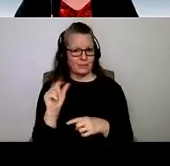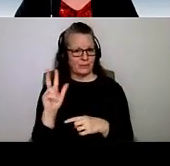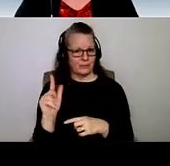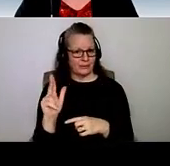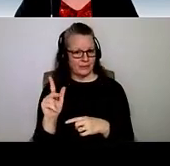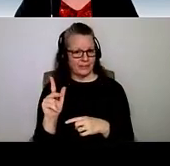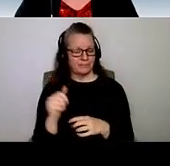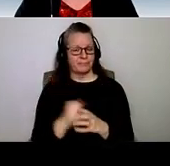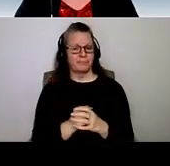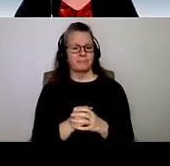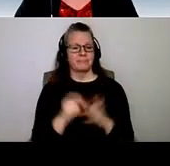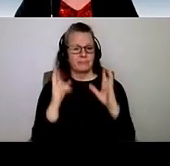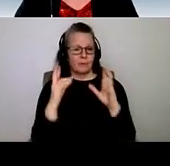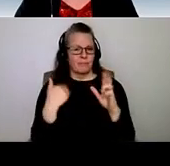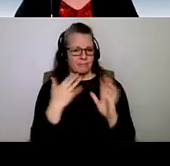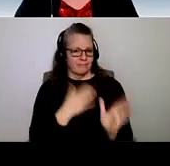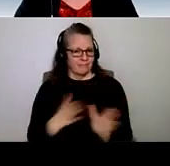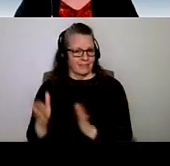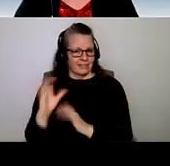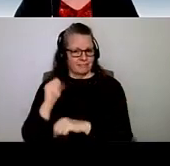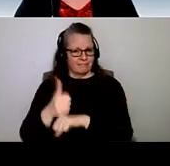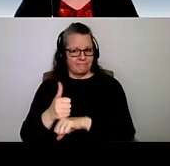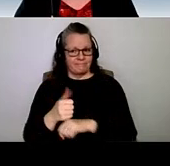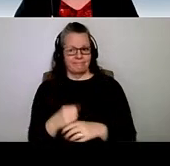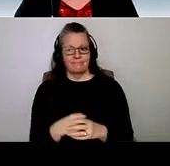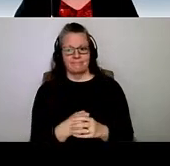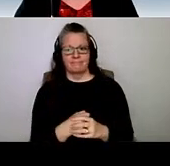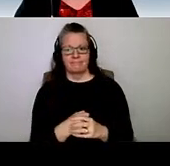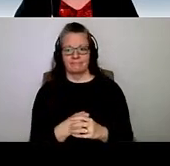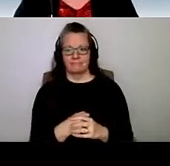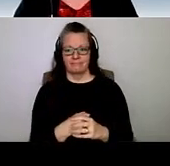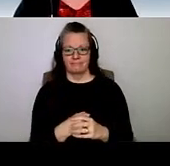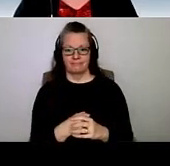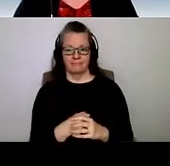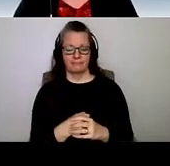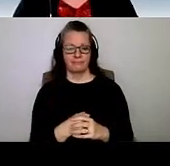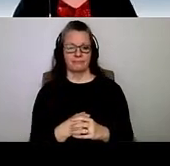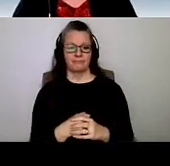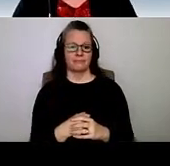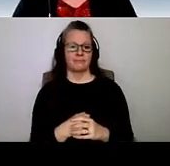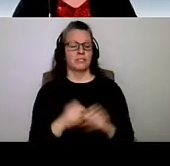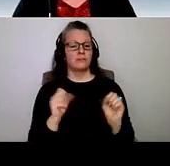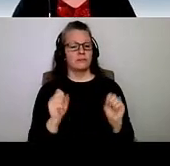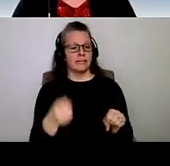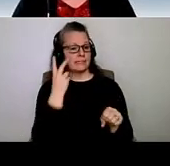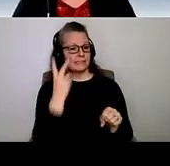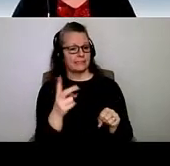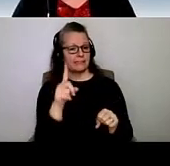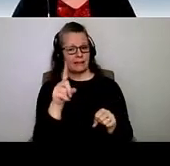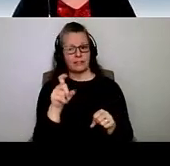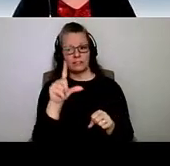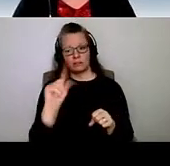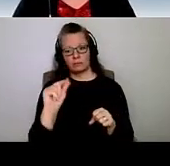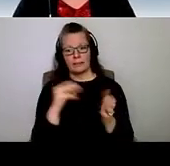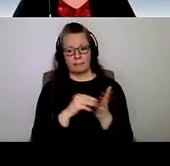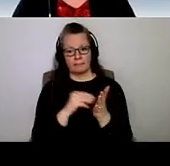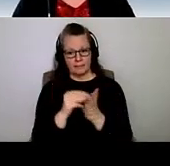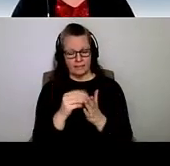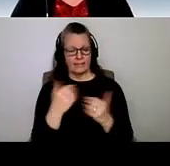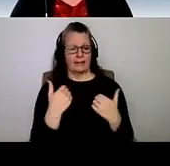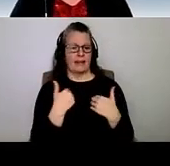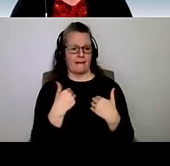some plans to do that. So as you can see, the 120 million that we have in uncompensated